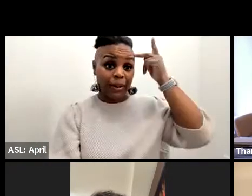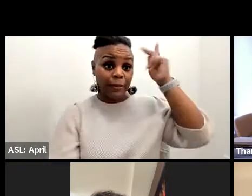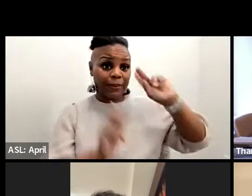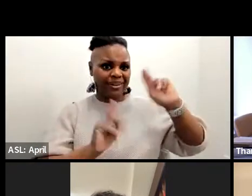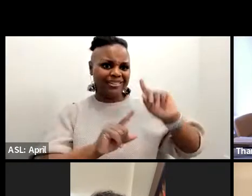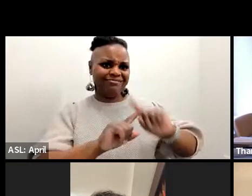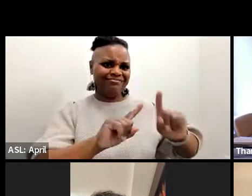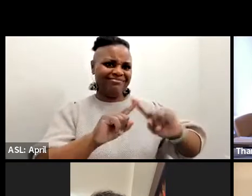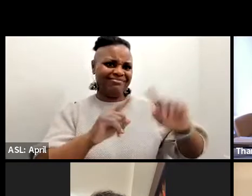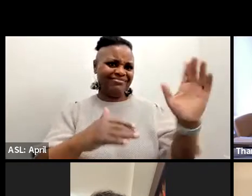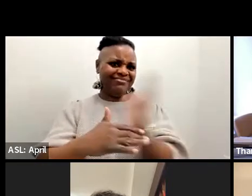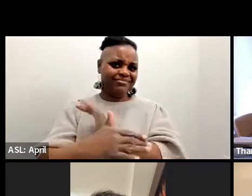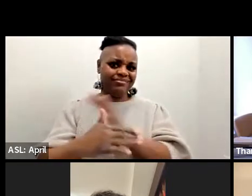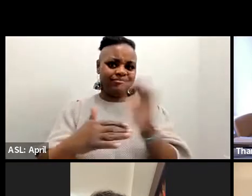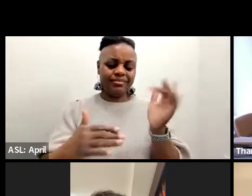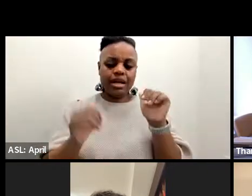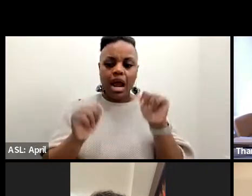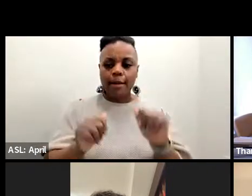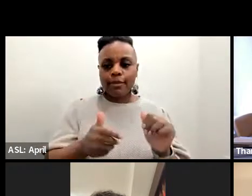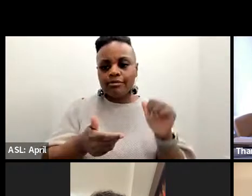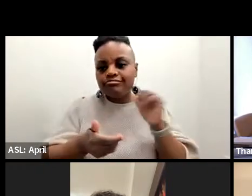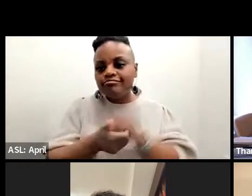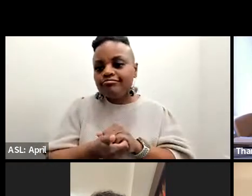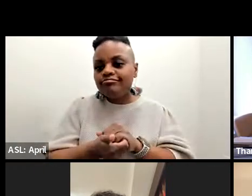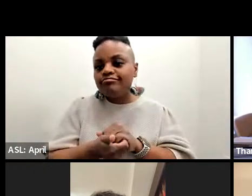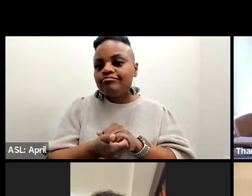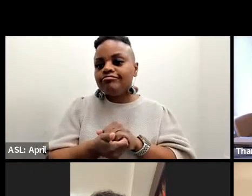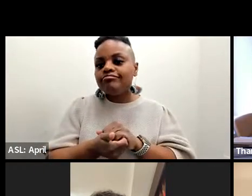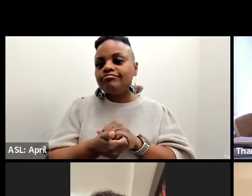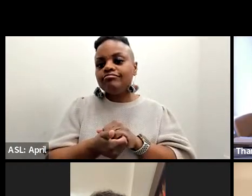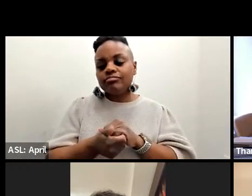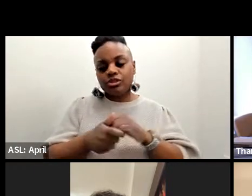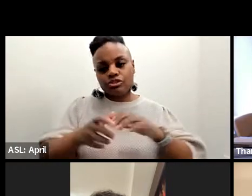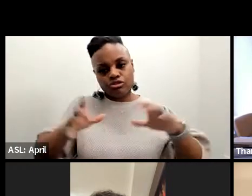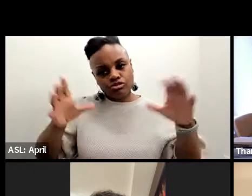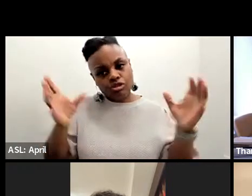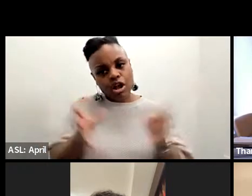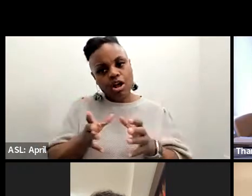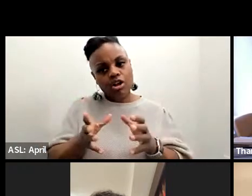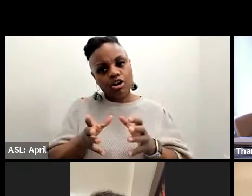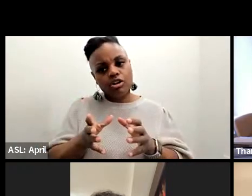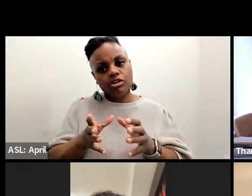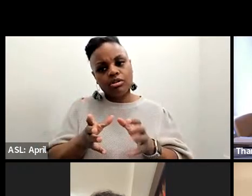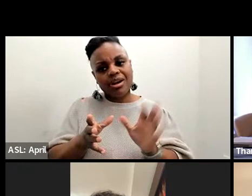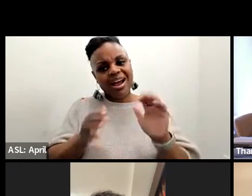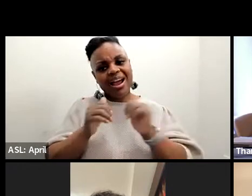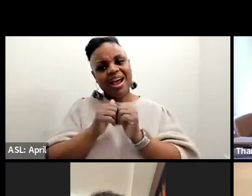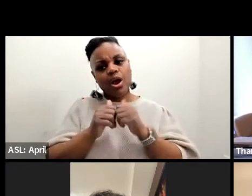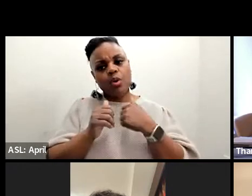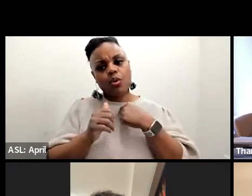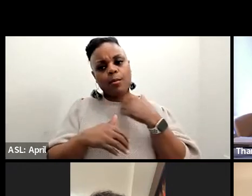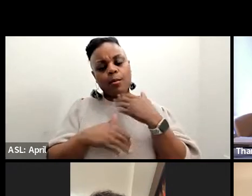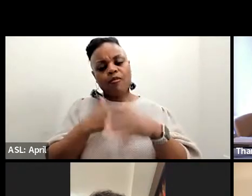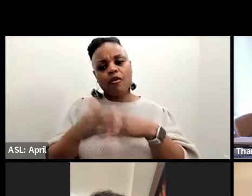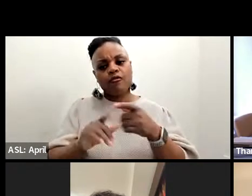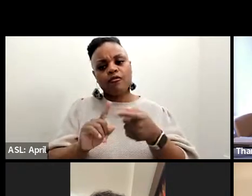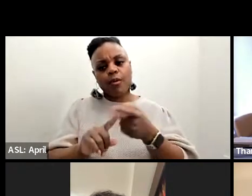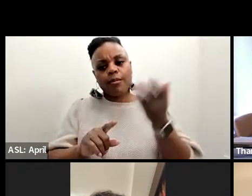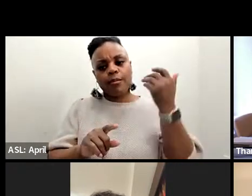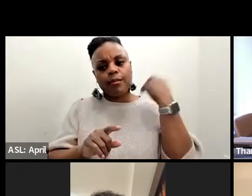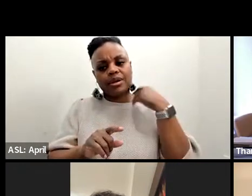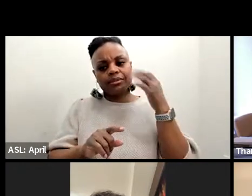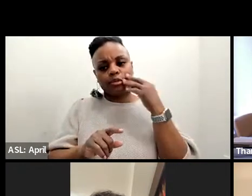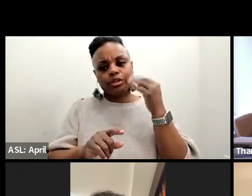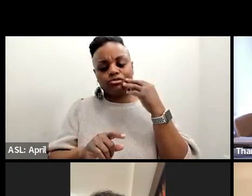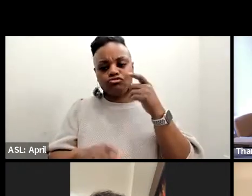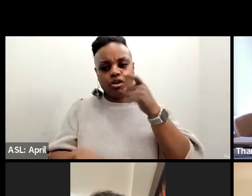we move on from the Muhammad Mahmouds? How do we move on from the Rabahs and actually start engaging a lot more productively? I think where